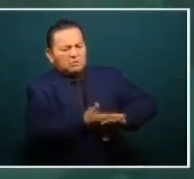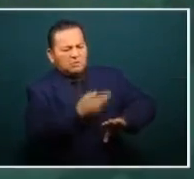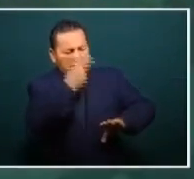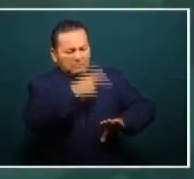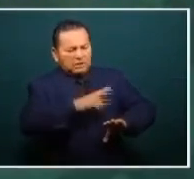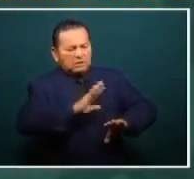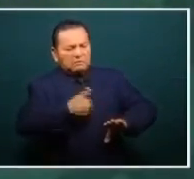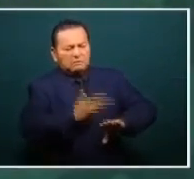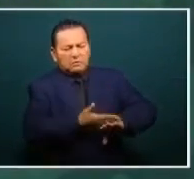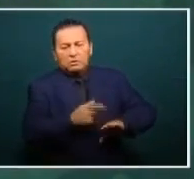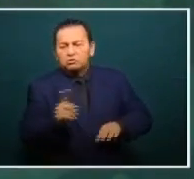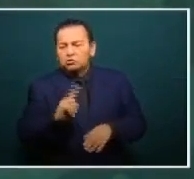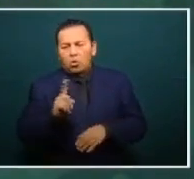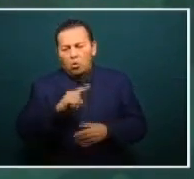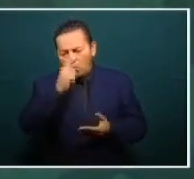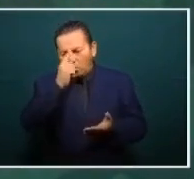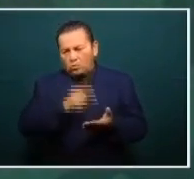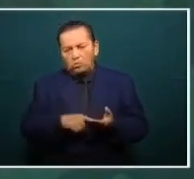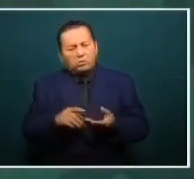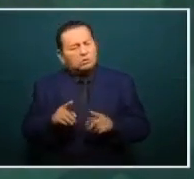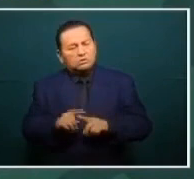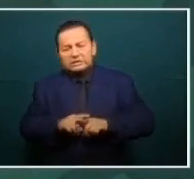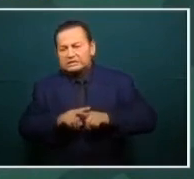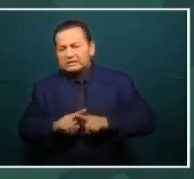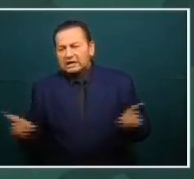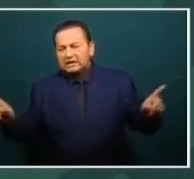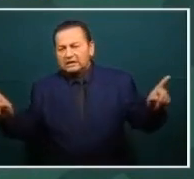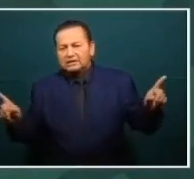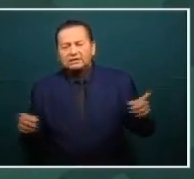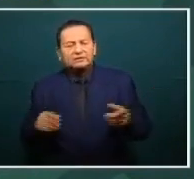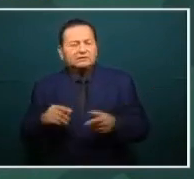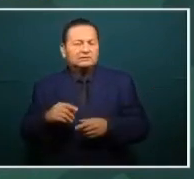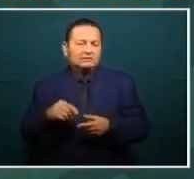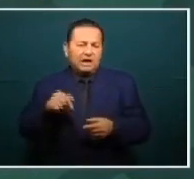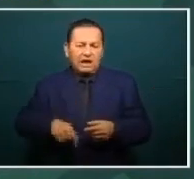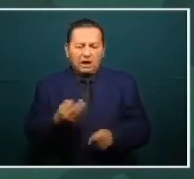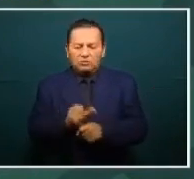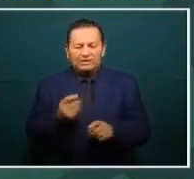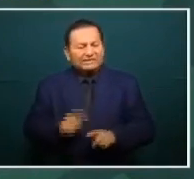at this start begin a campaign against Mexico.